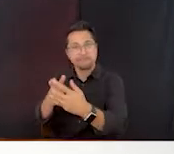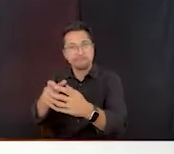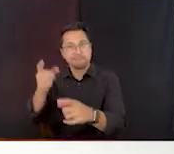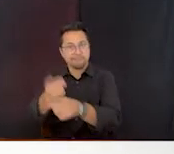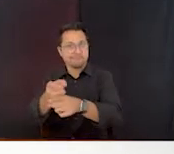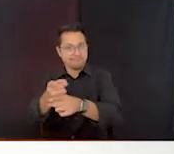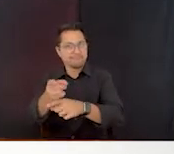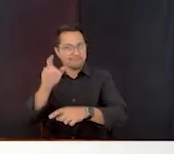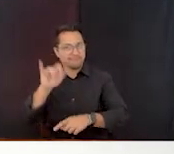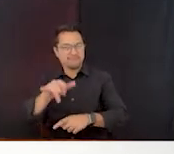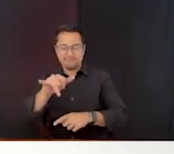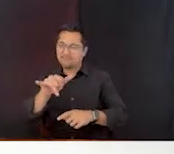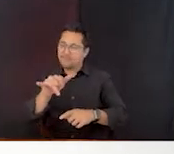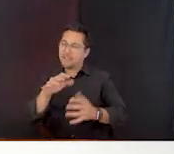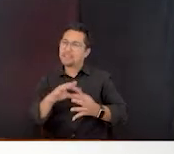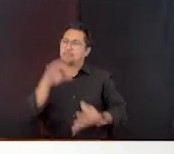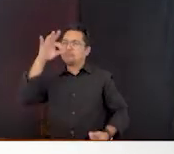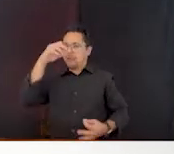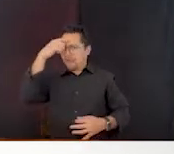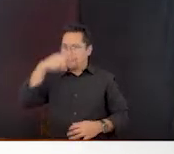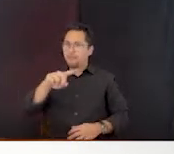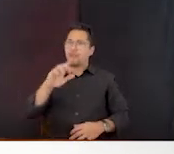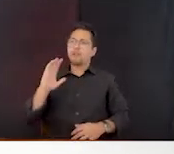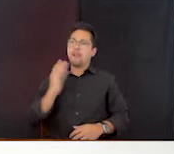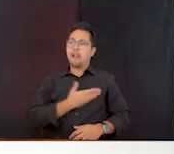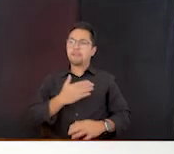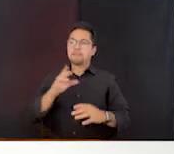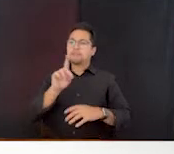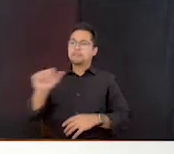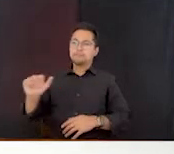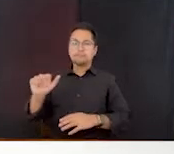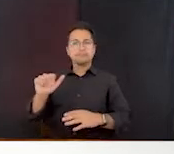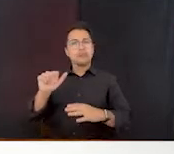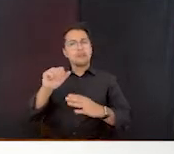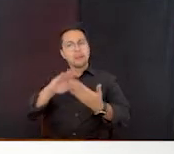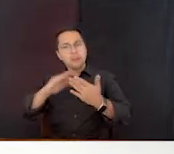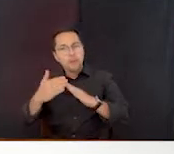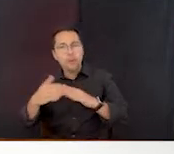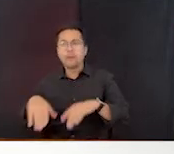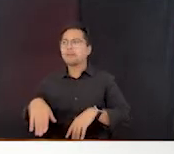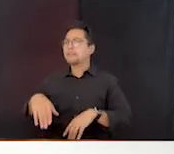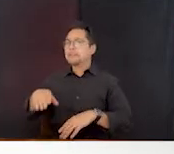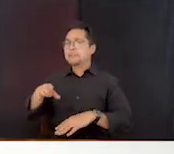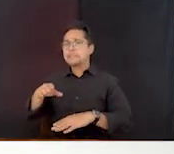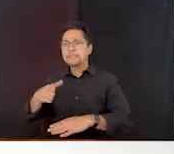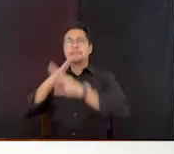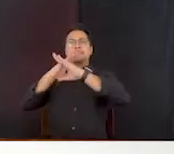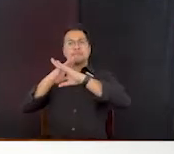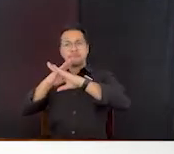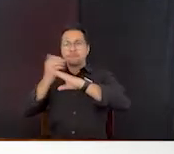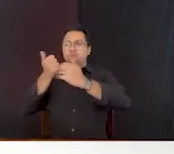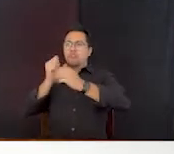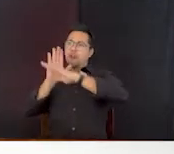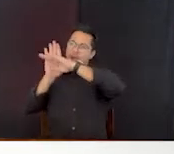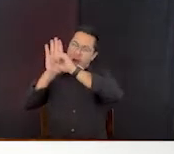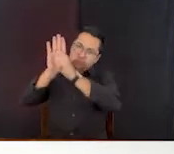us today because she wasn't able to physically get here. We believe in